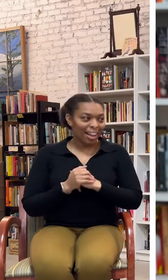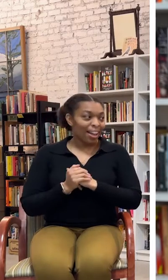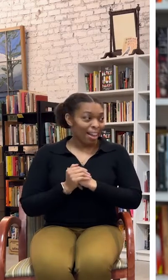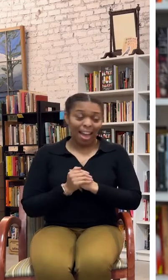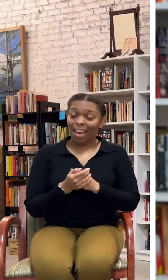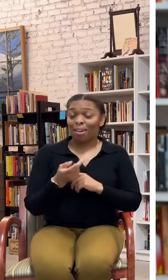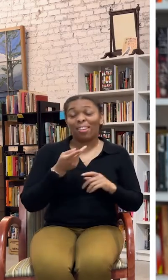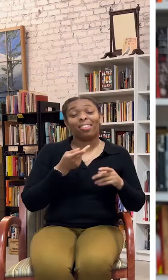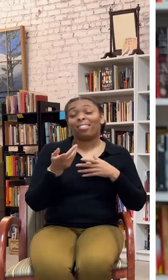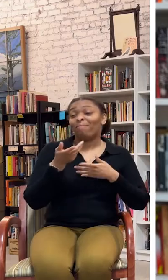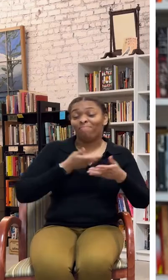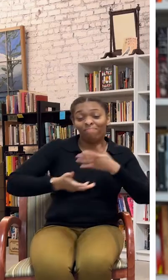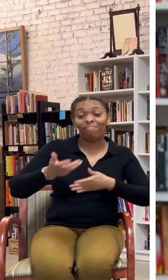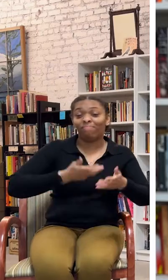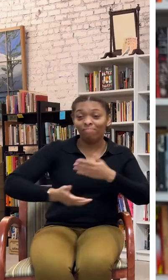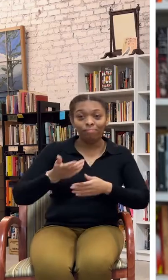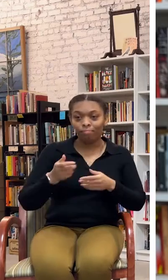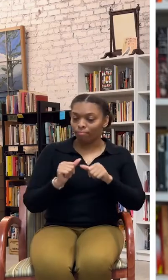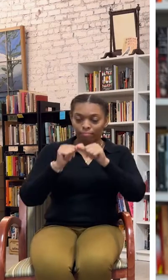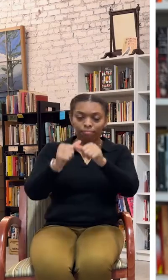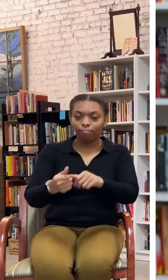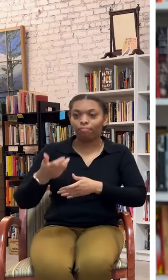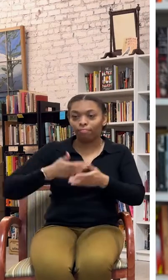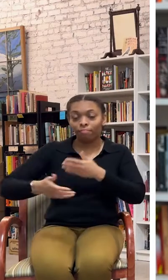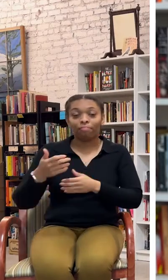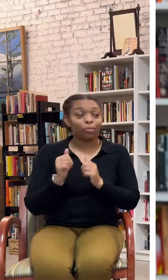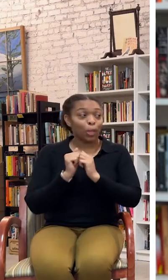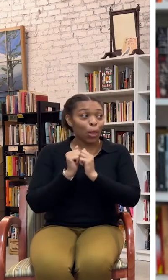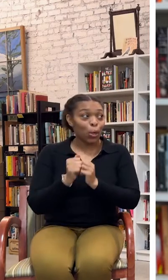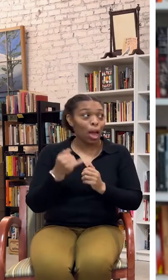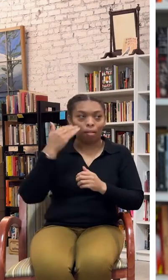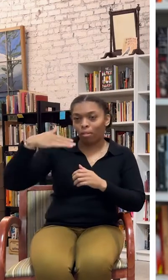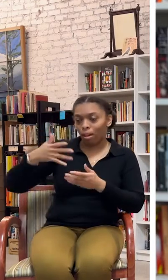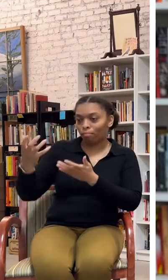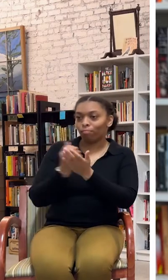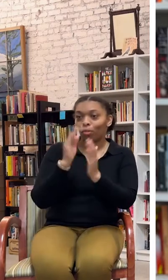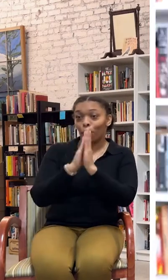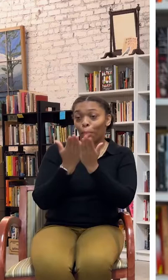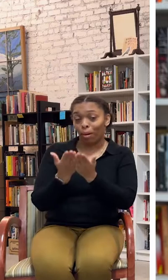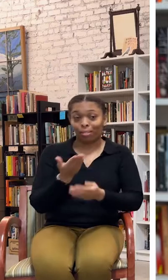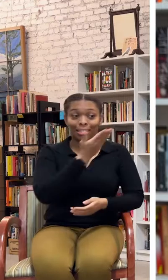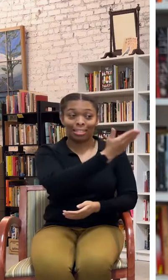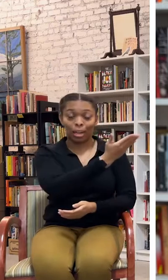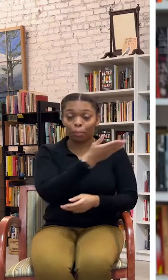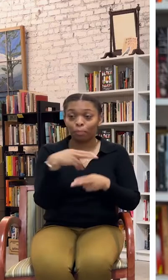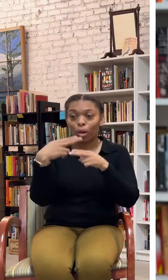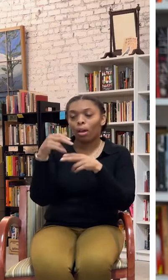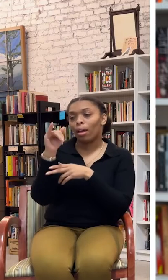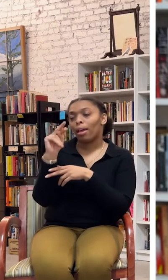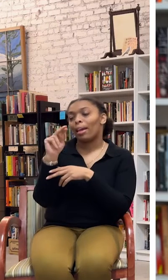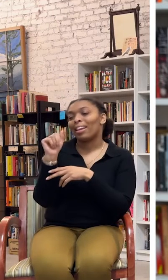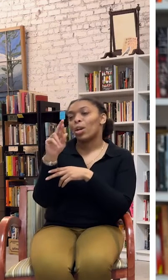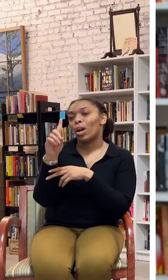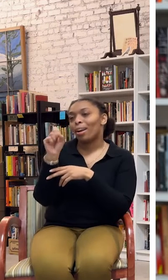And we just really hit it off. We've stayed in touch. If you haven't gotten her book, it's right here, Innards. This is